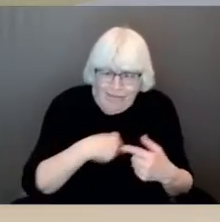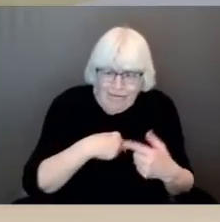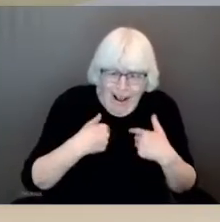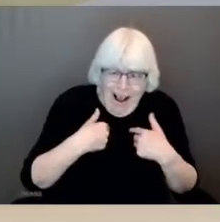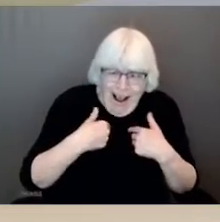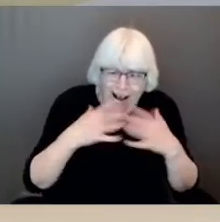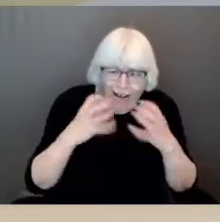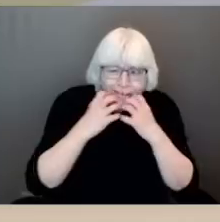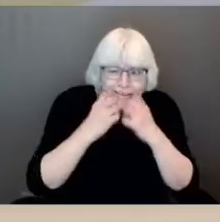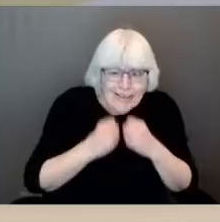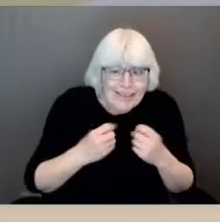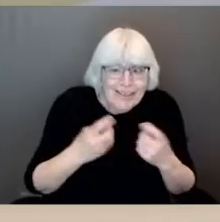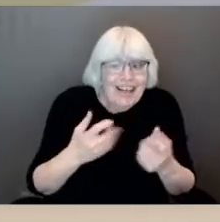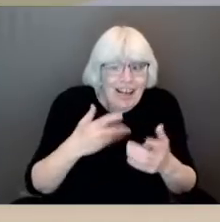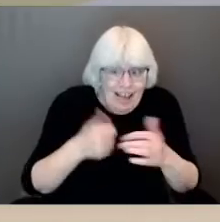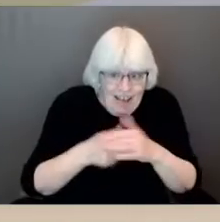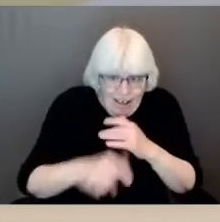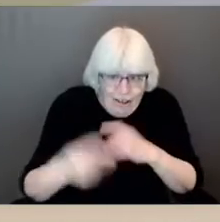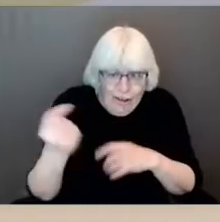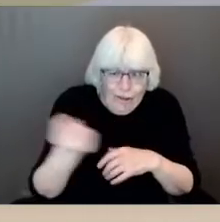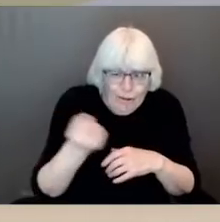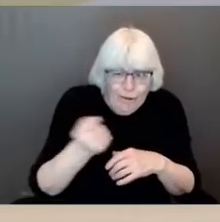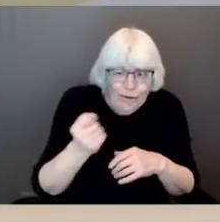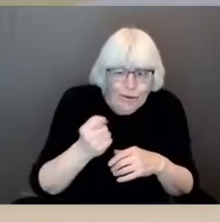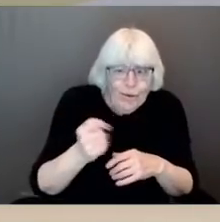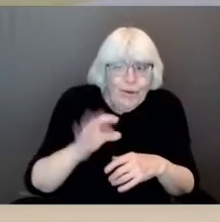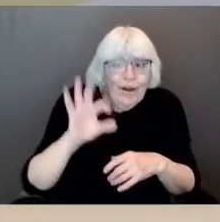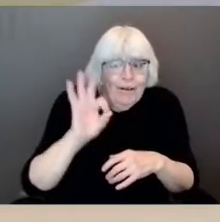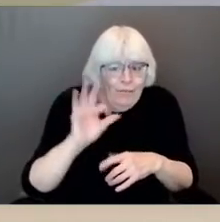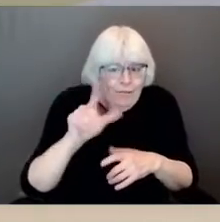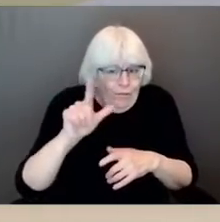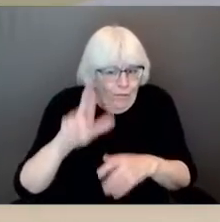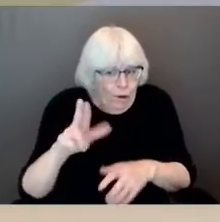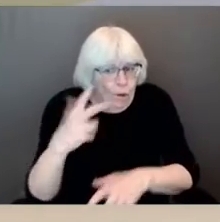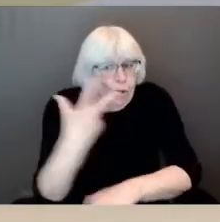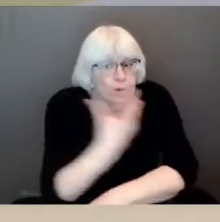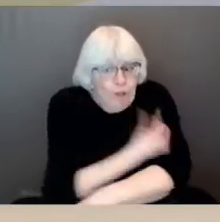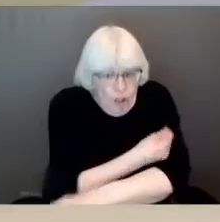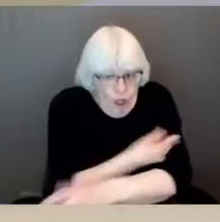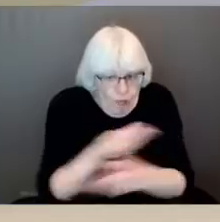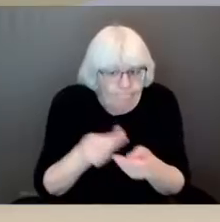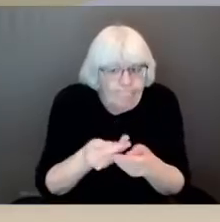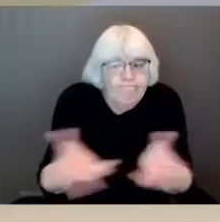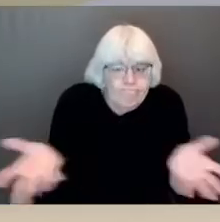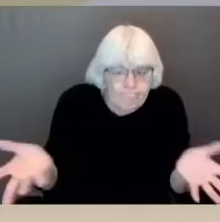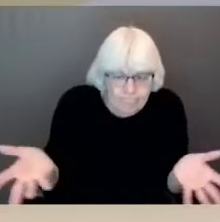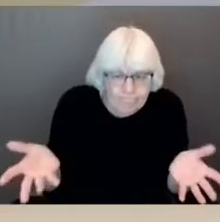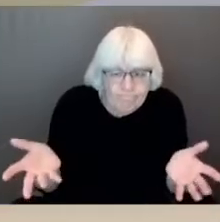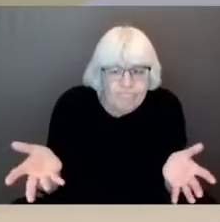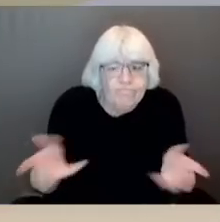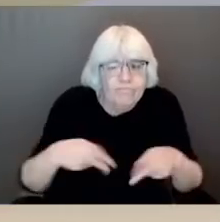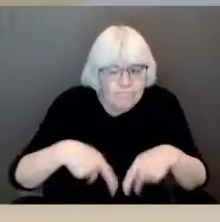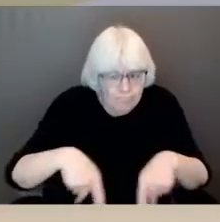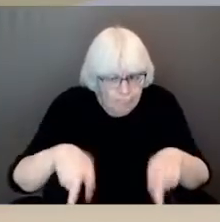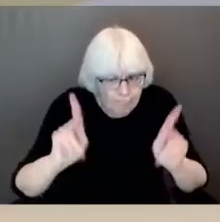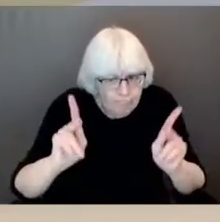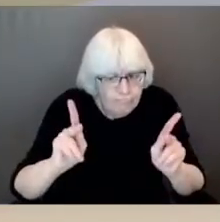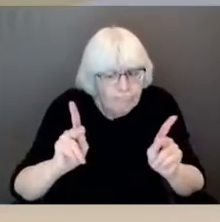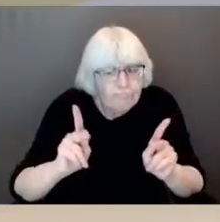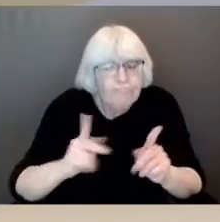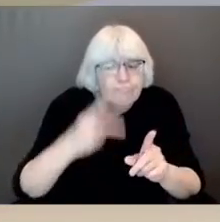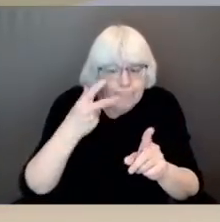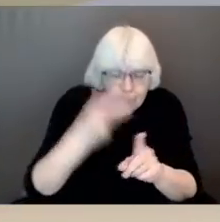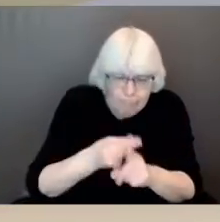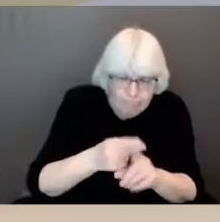Mm-hmm. You've mentioned, is it okay for people to get their flu shot close to the COVID shot? Because the pharmacists tell